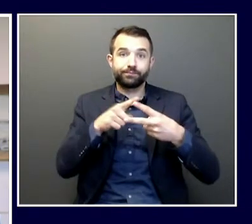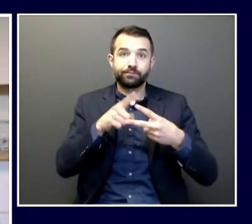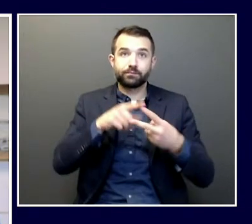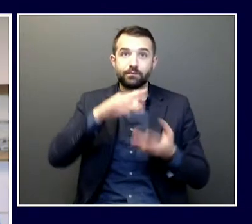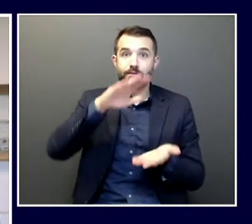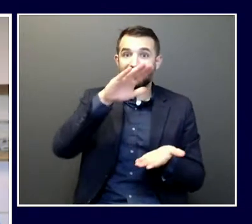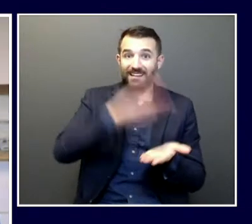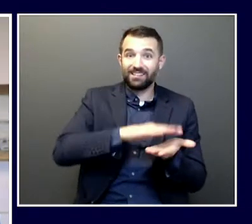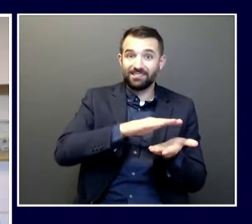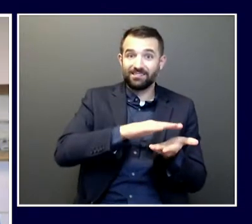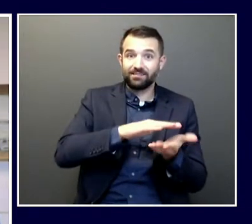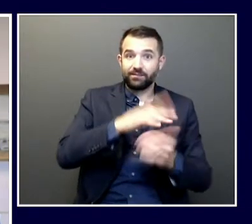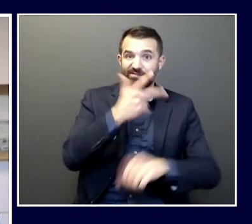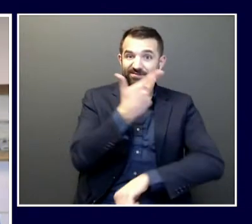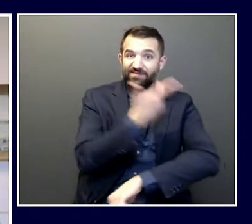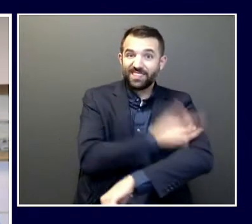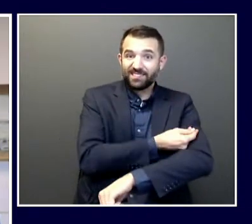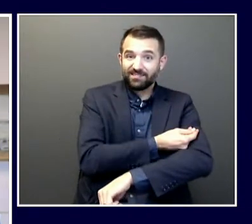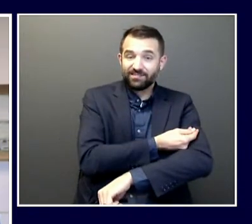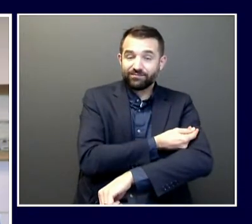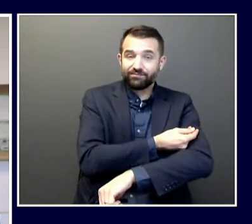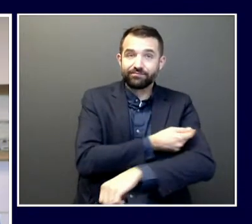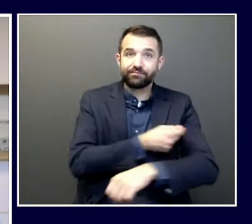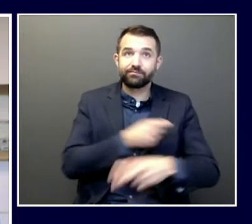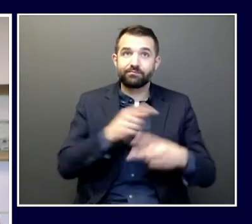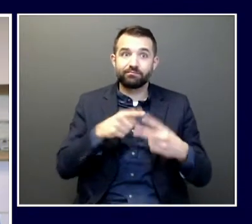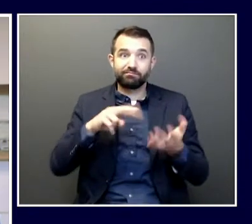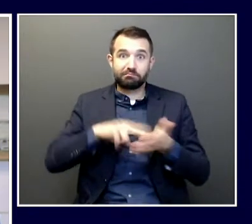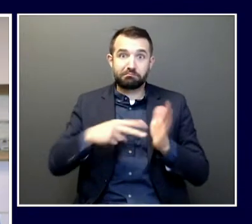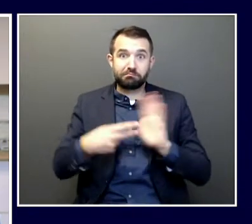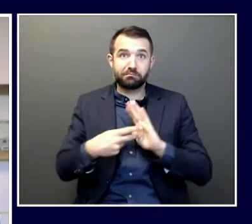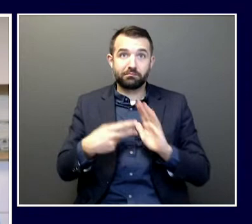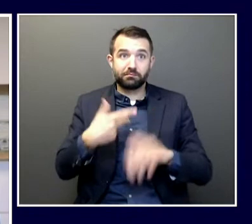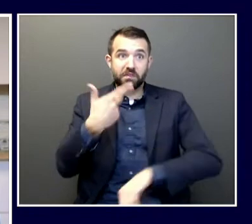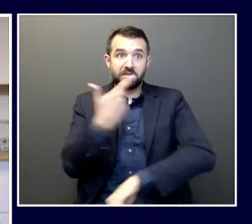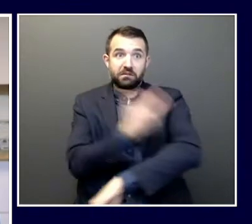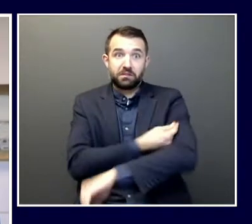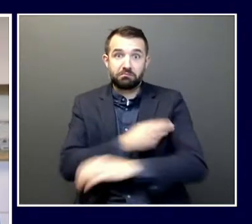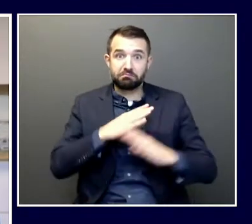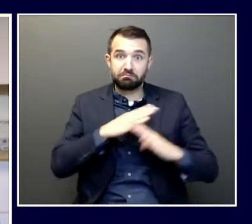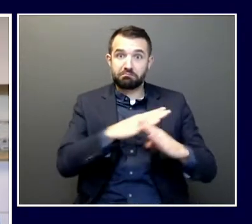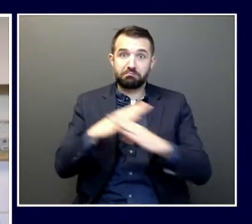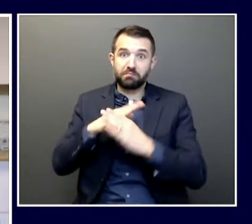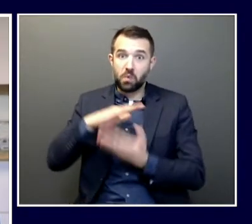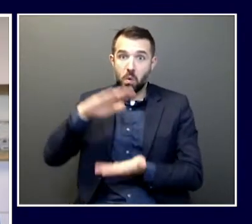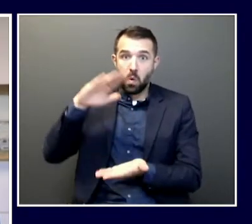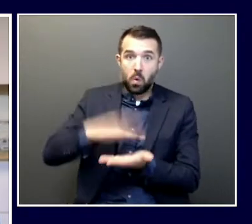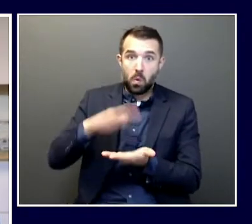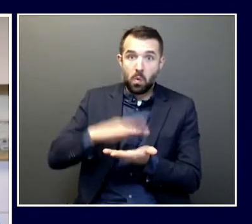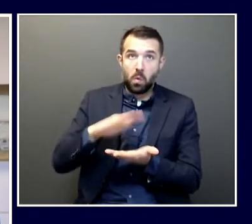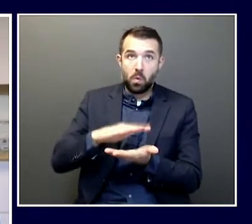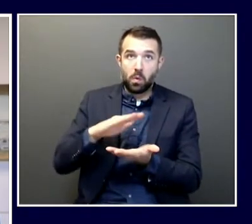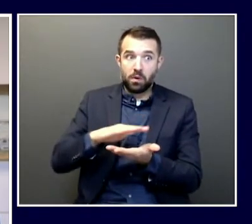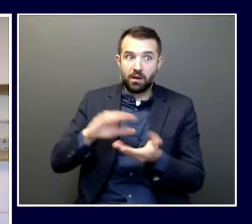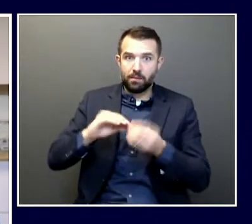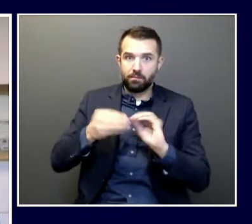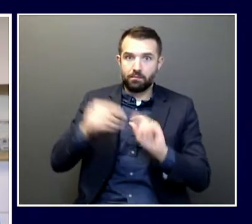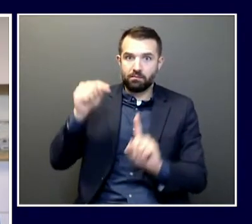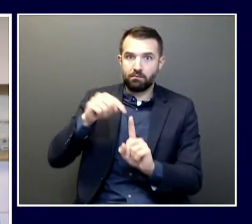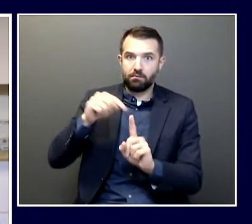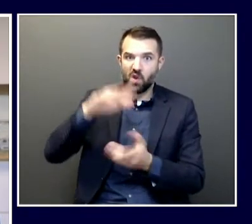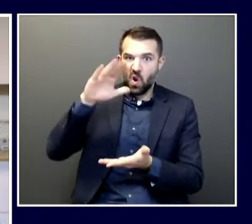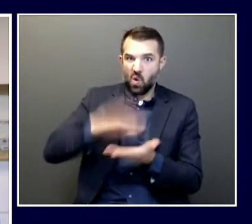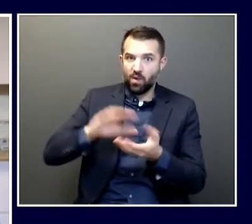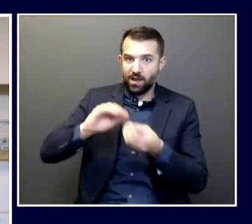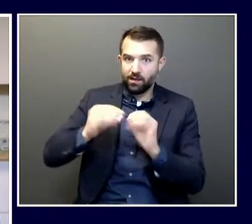lower vaccine-derived levels of immunity. The second is, in effect, lower virally derived